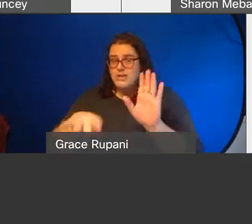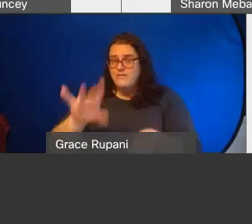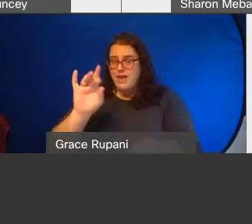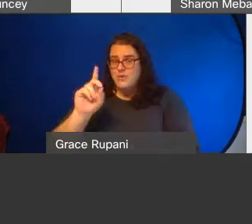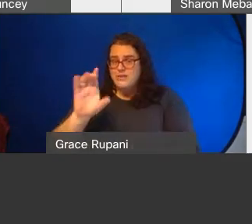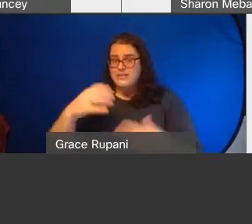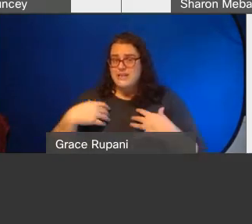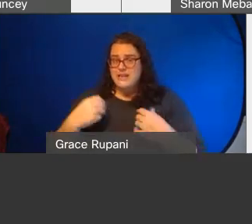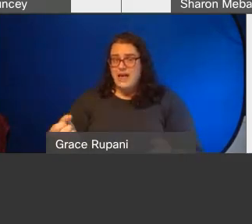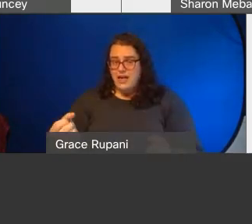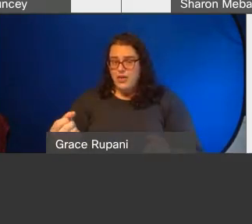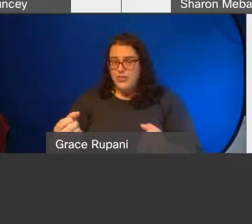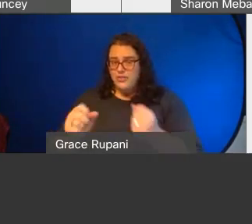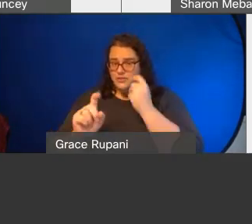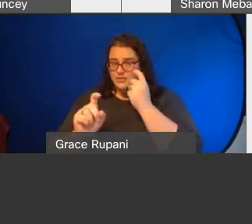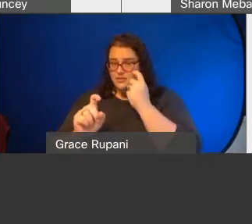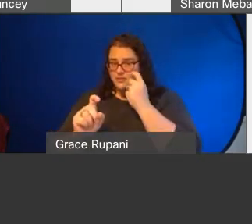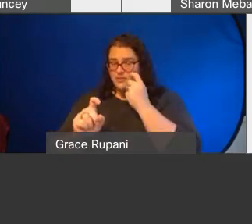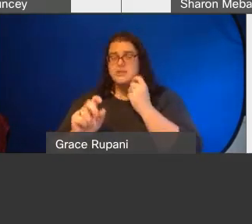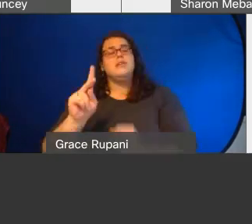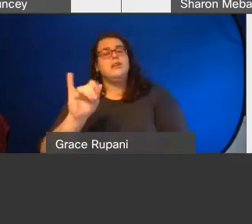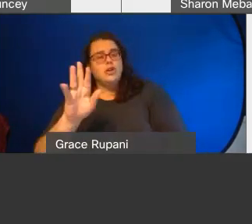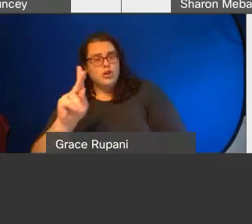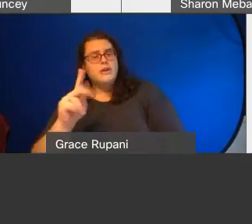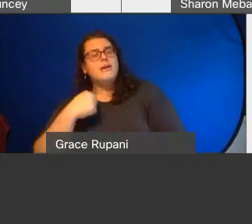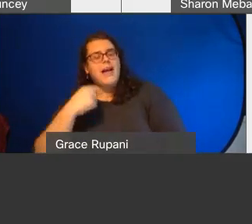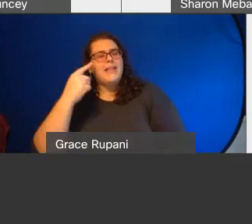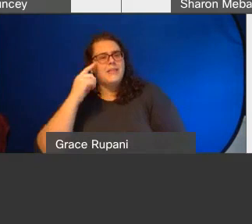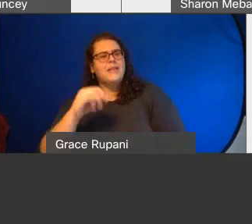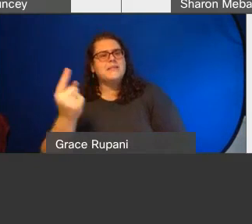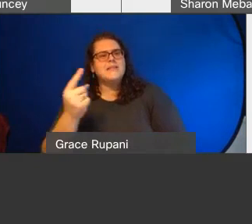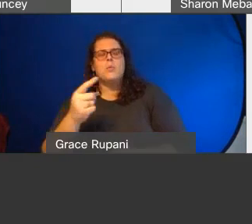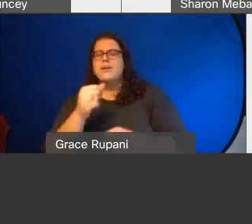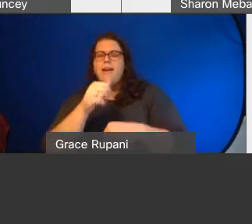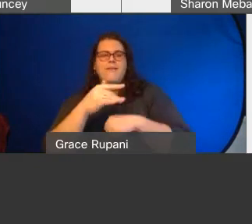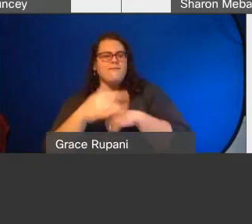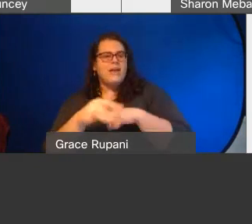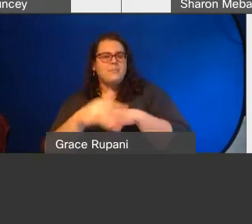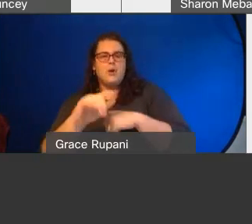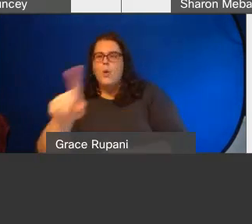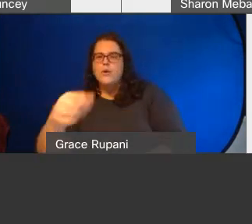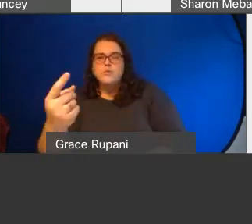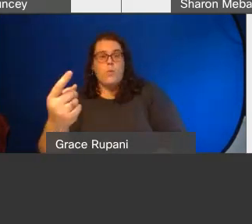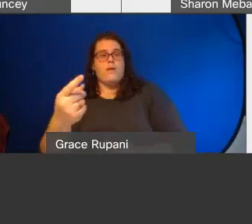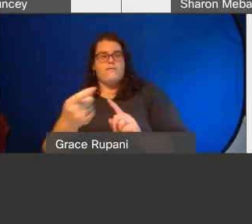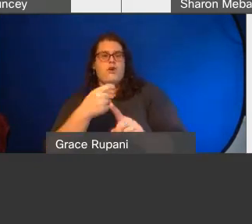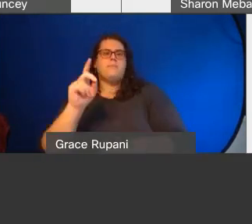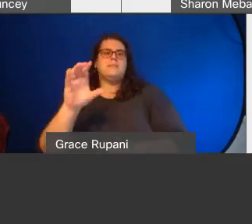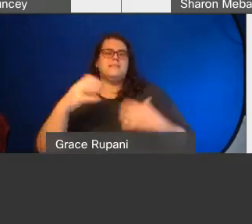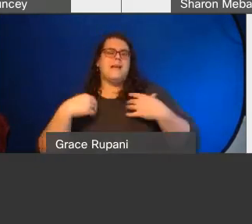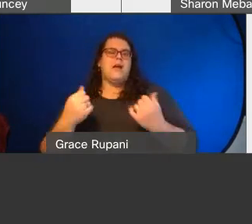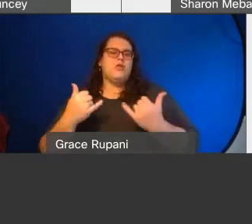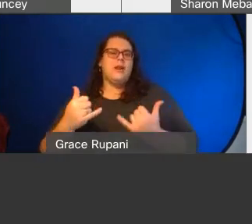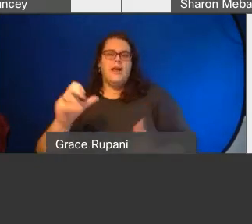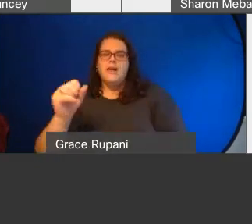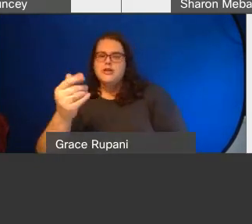Sharon McBain's on the line, and she's able to speak, but I don't think she's available. That's the only person I see from DC Health at the moment. I'm sorry.